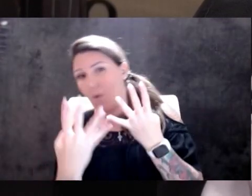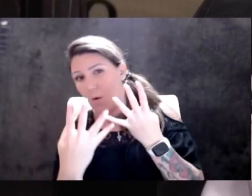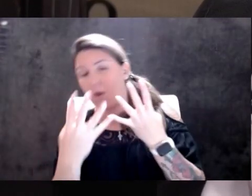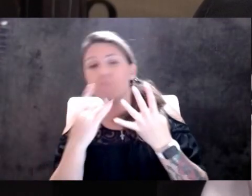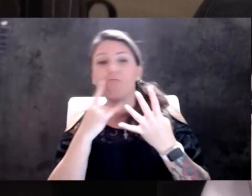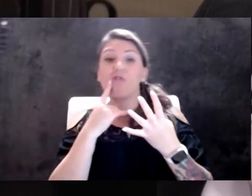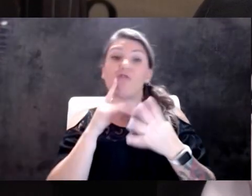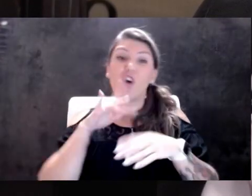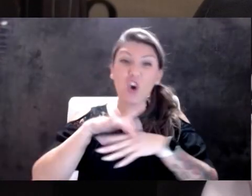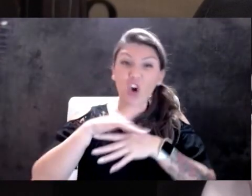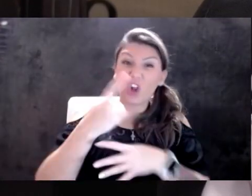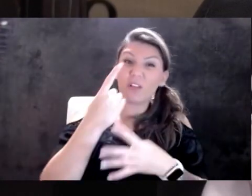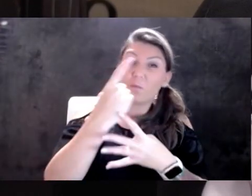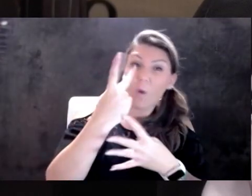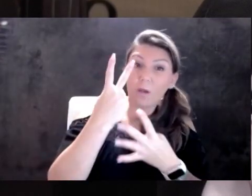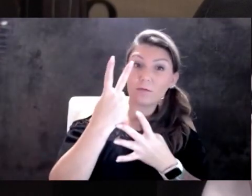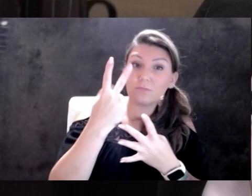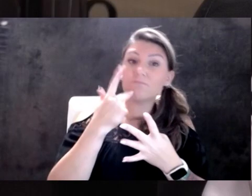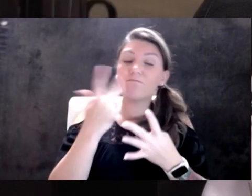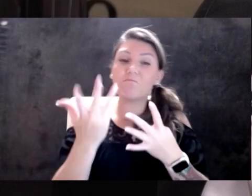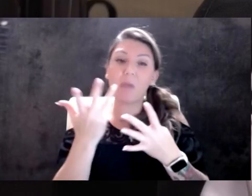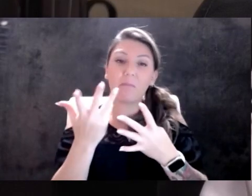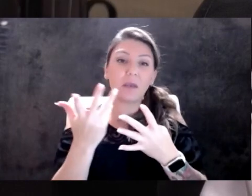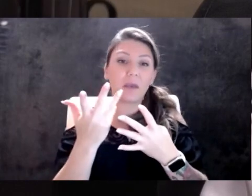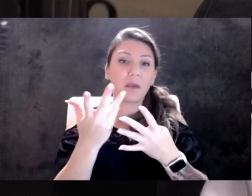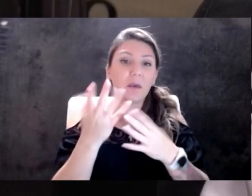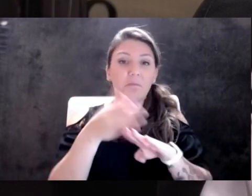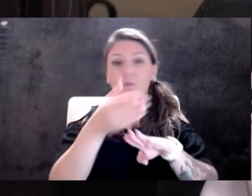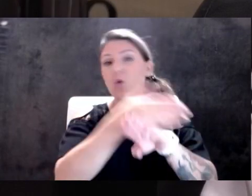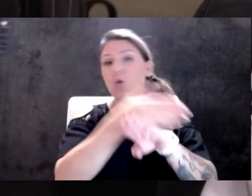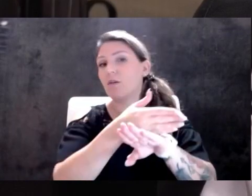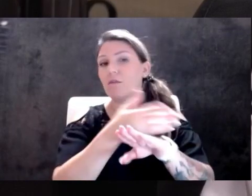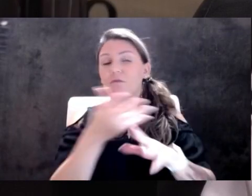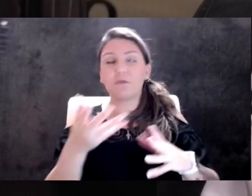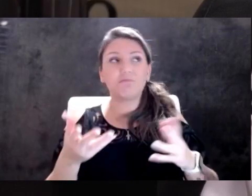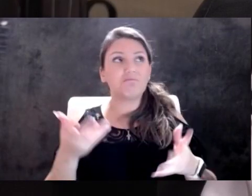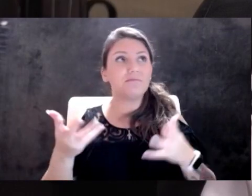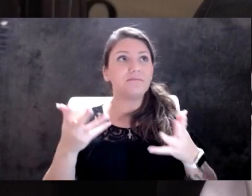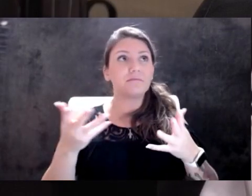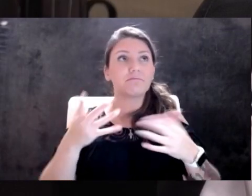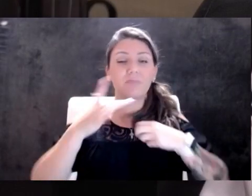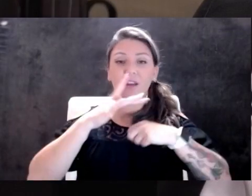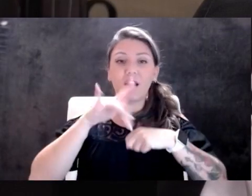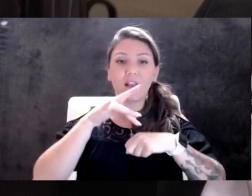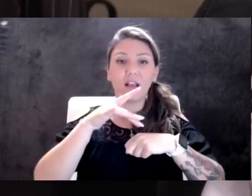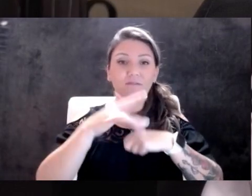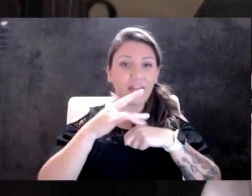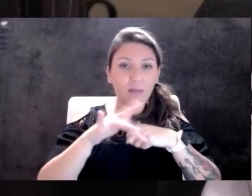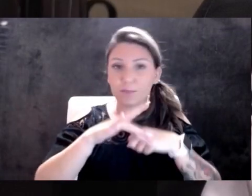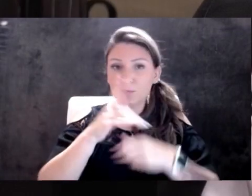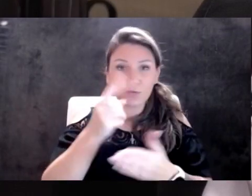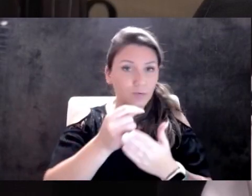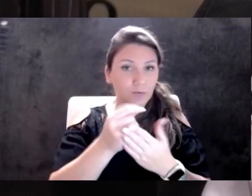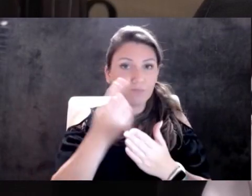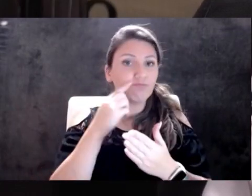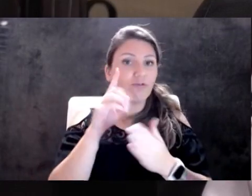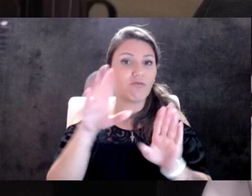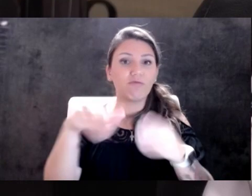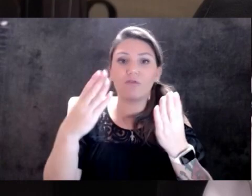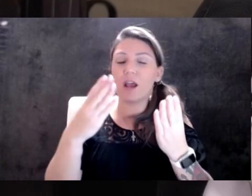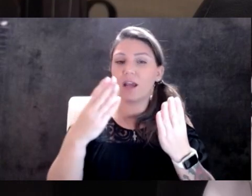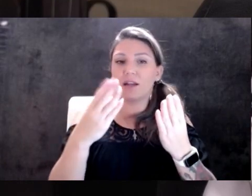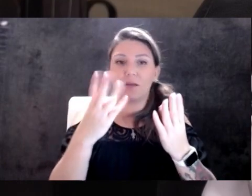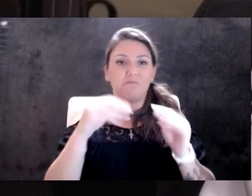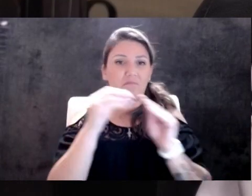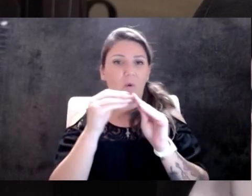at the improving on current available treatment by giving certain treatment more frequently on a